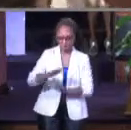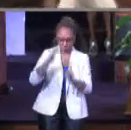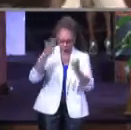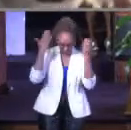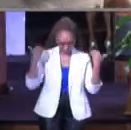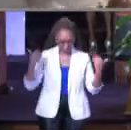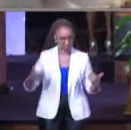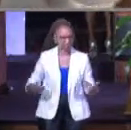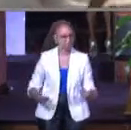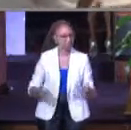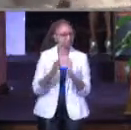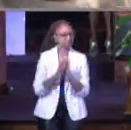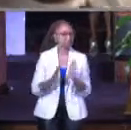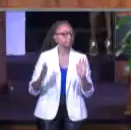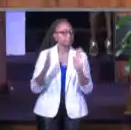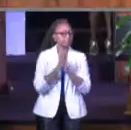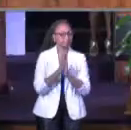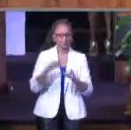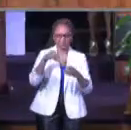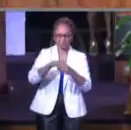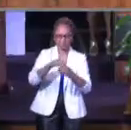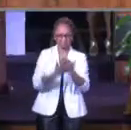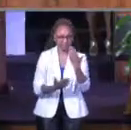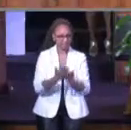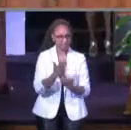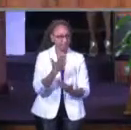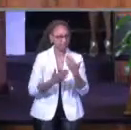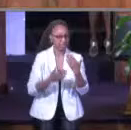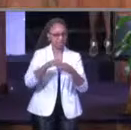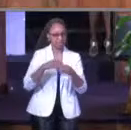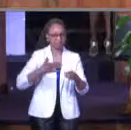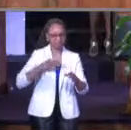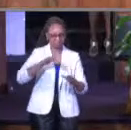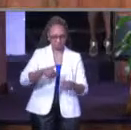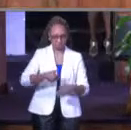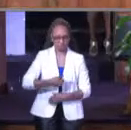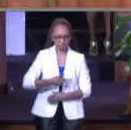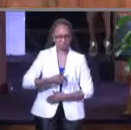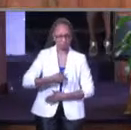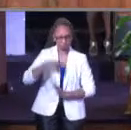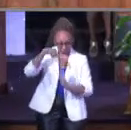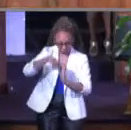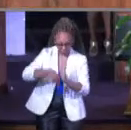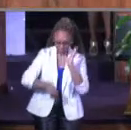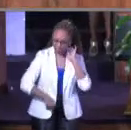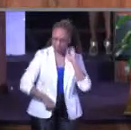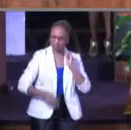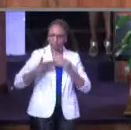Down in my heart.